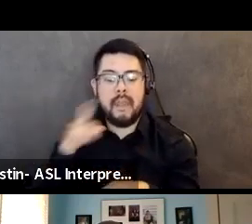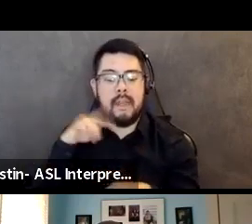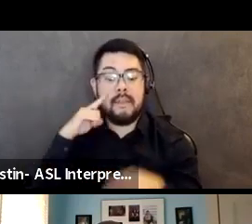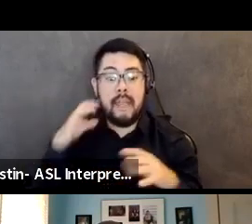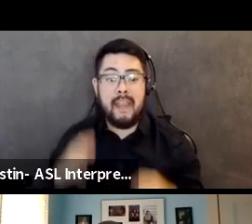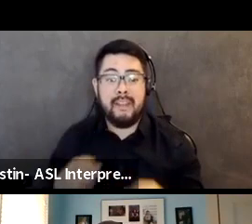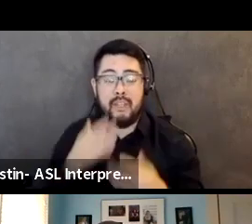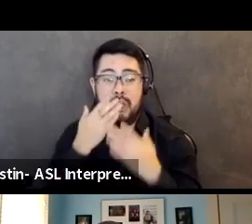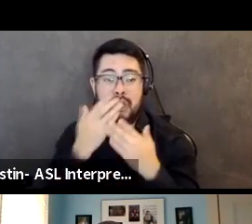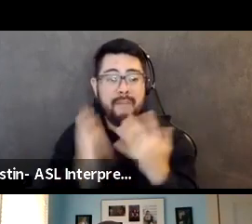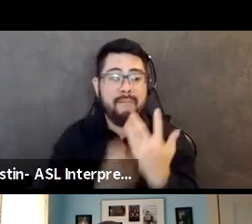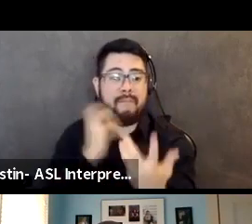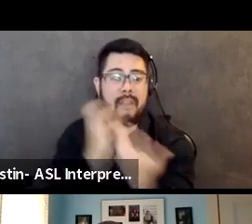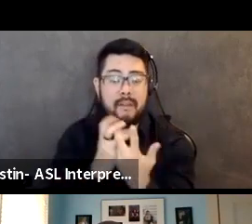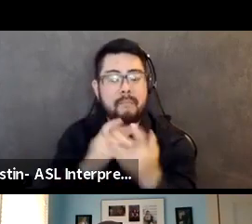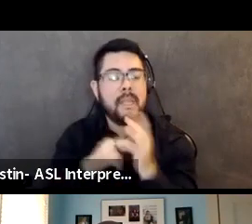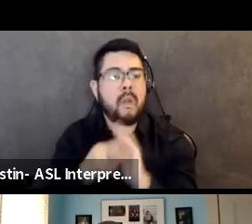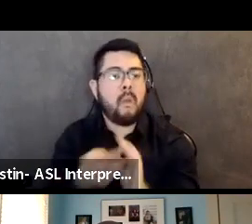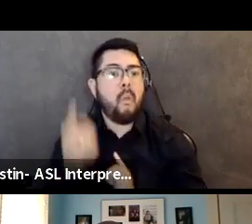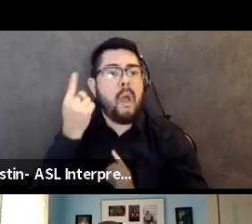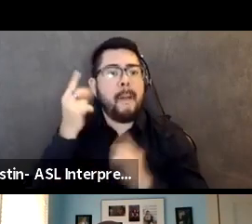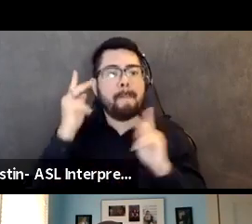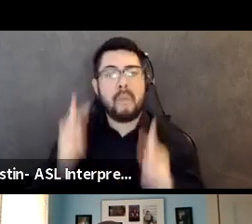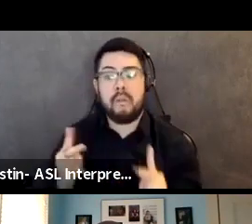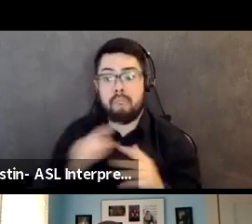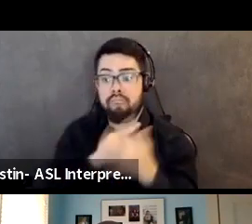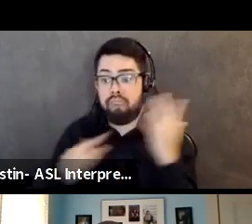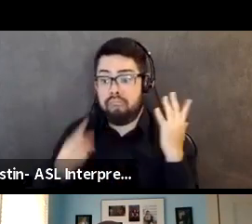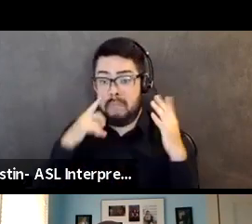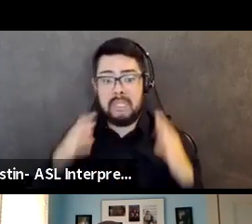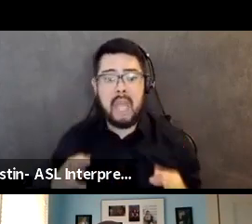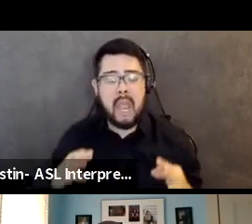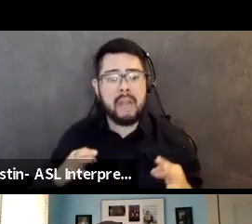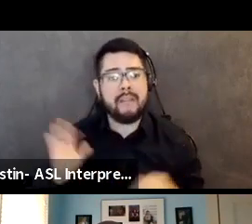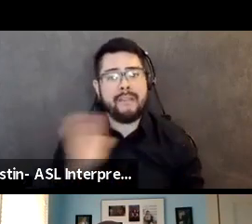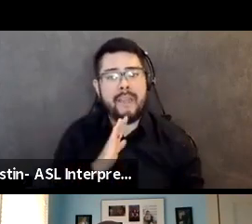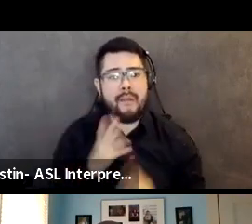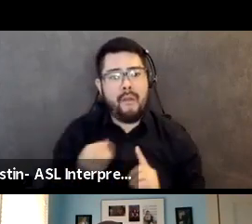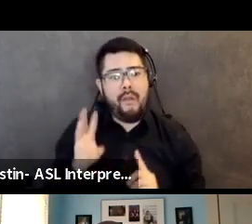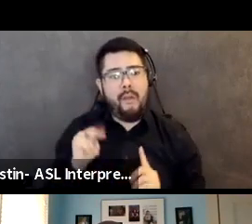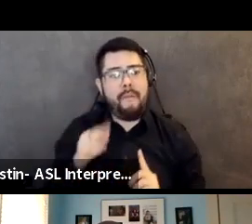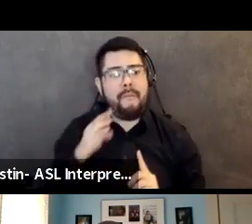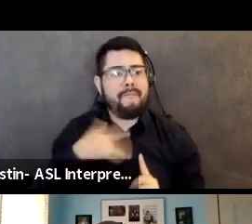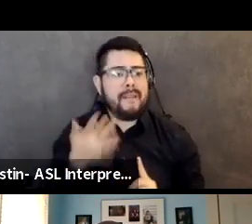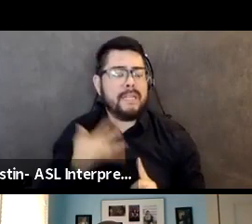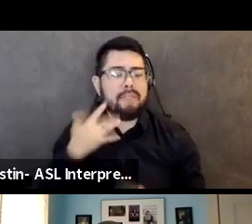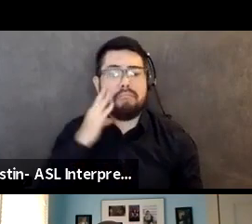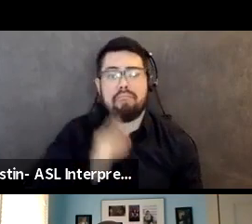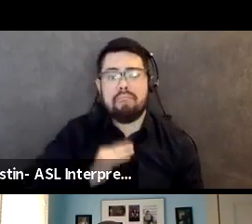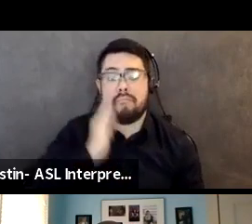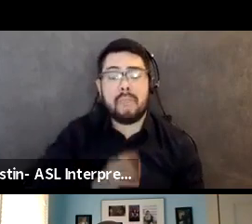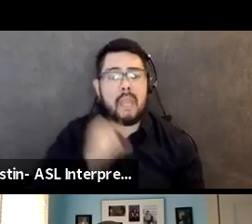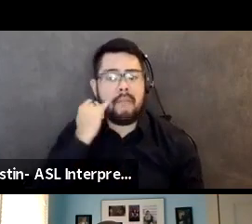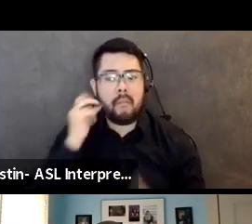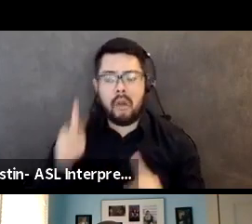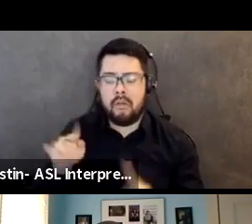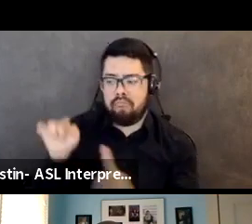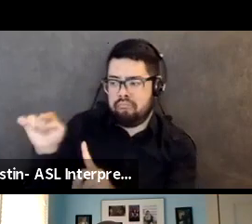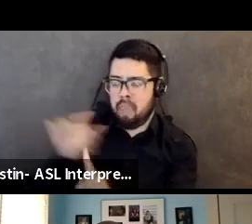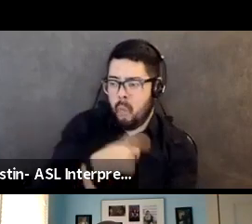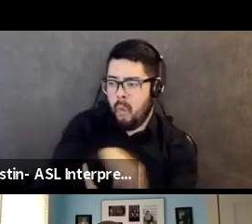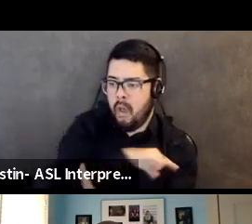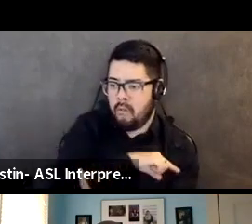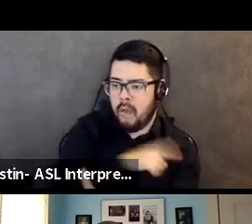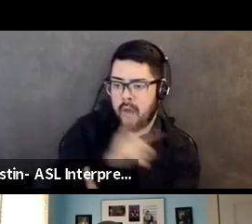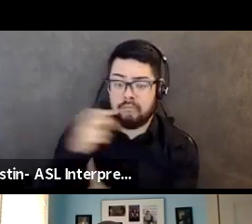fit so it's up to one individual and their anecdotal feeling and experience whether a person is qualified to be